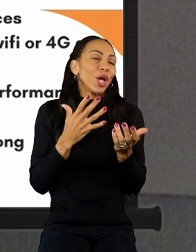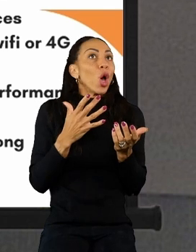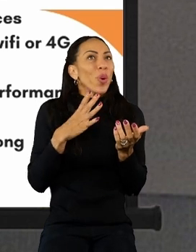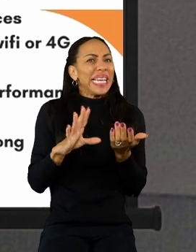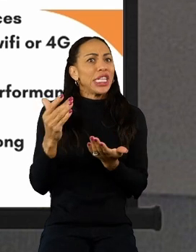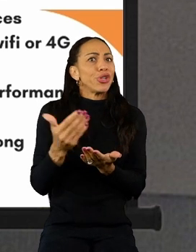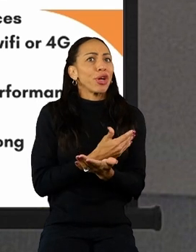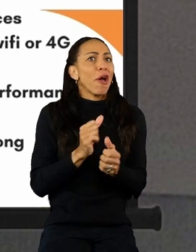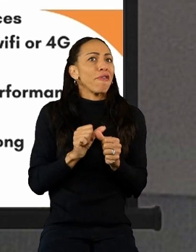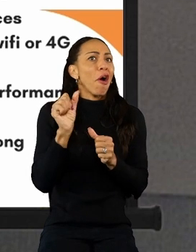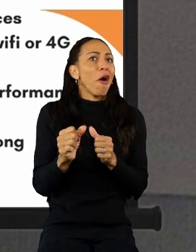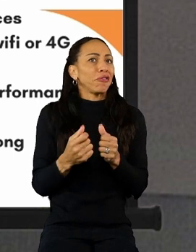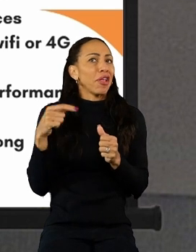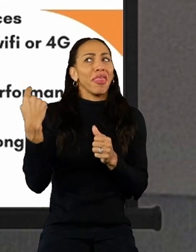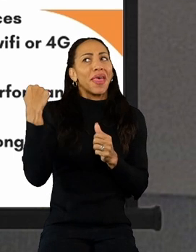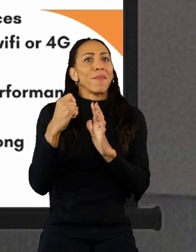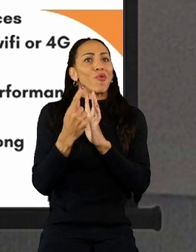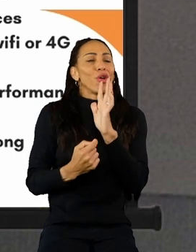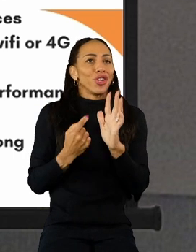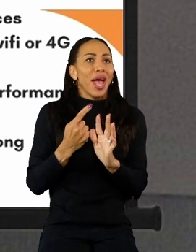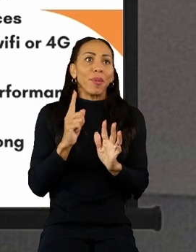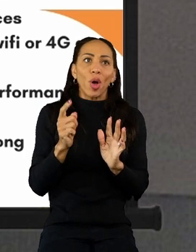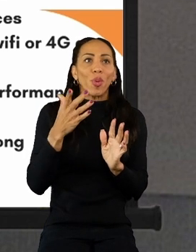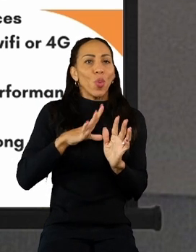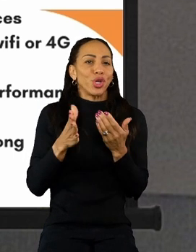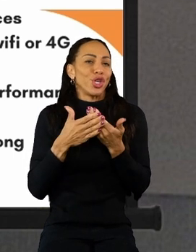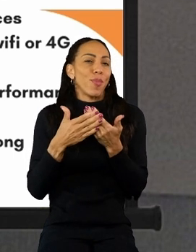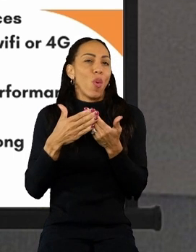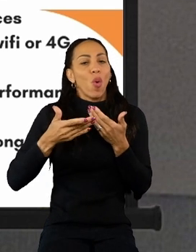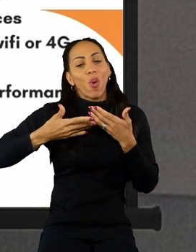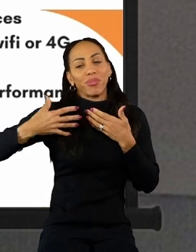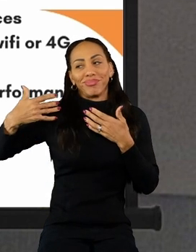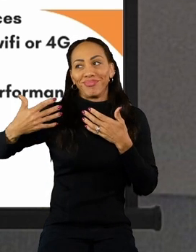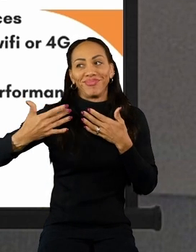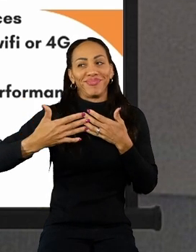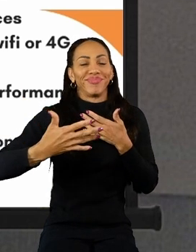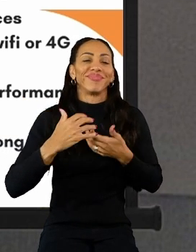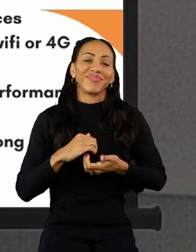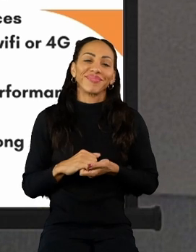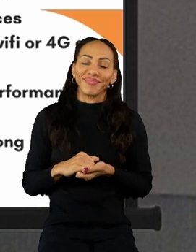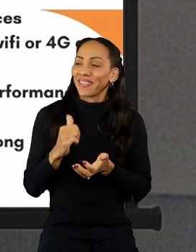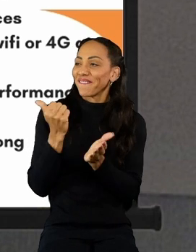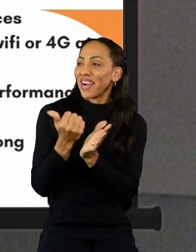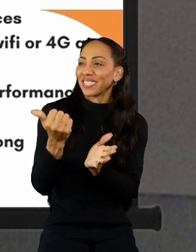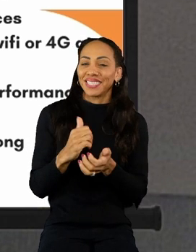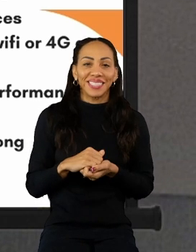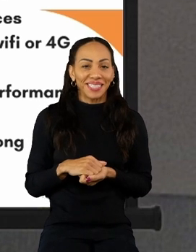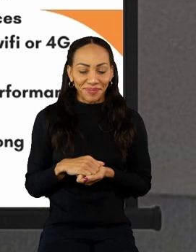about that in the future, although we needed to recover a little while after this.